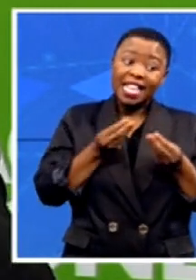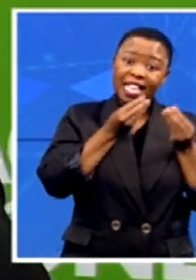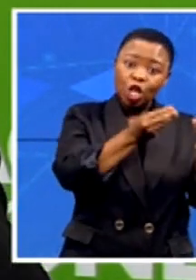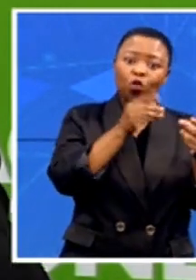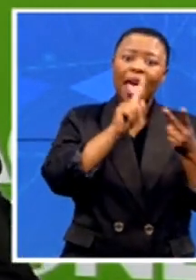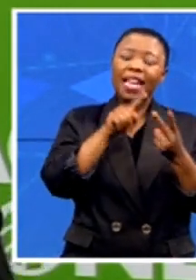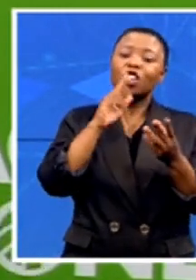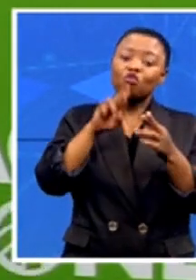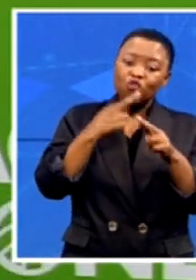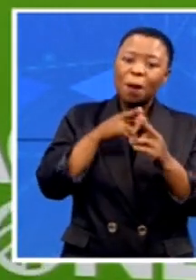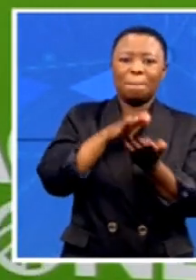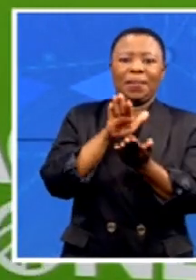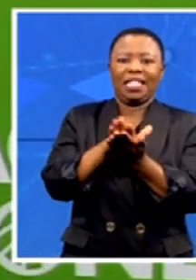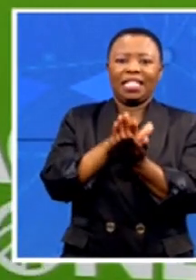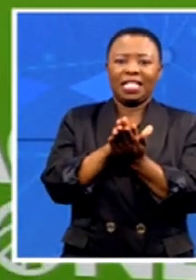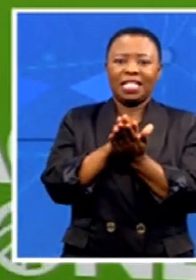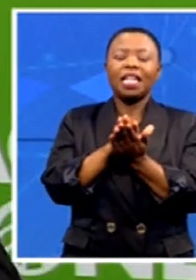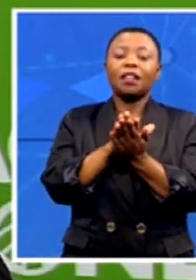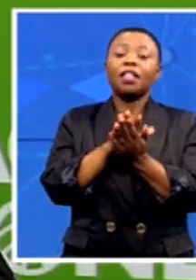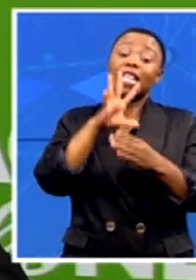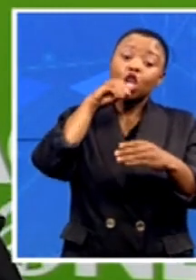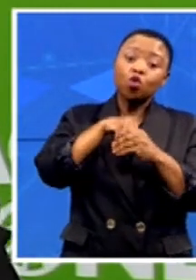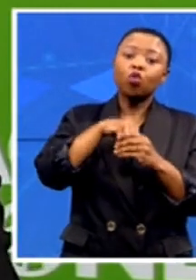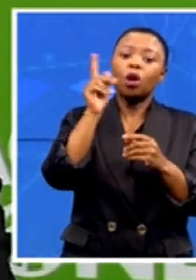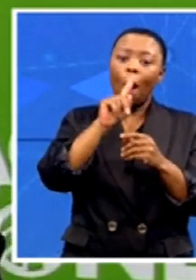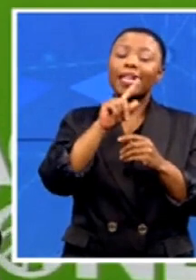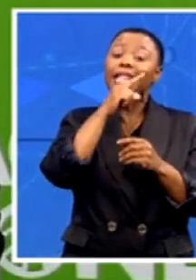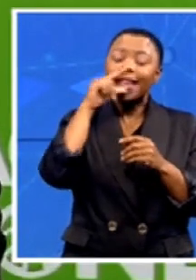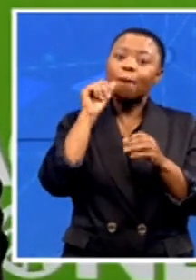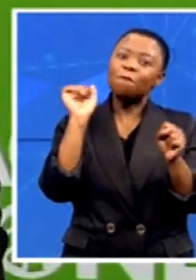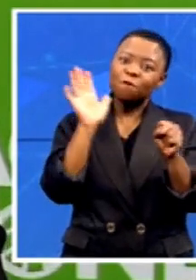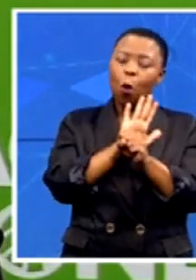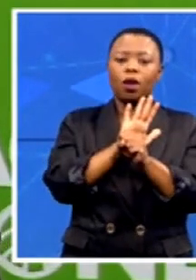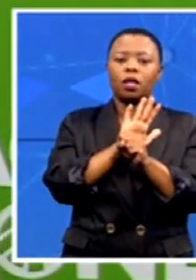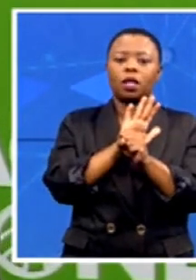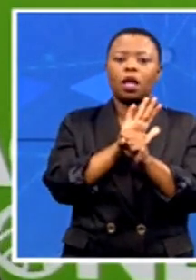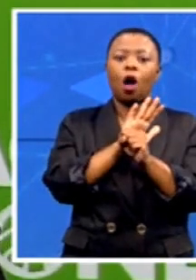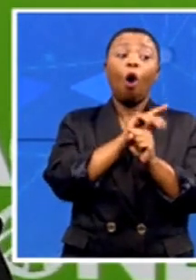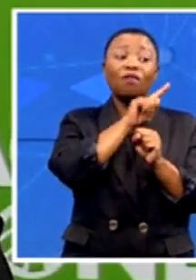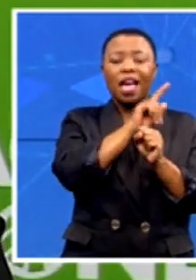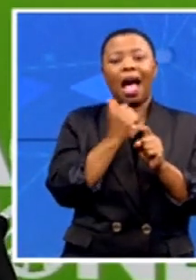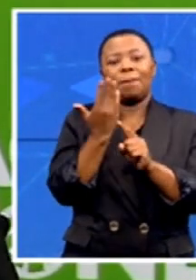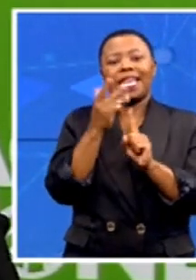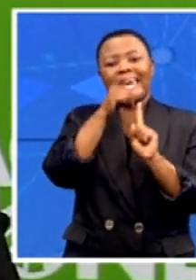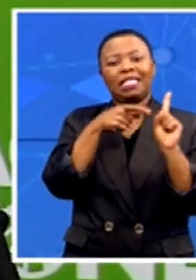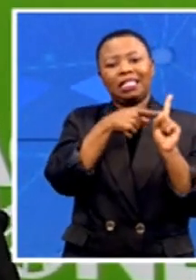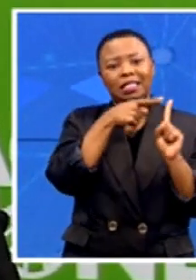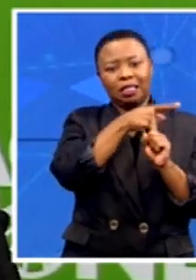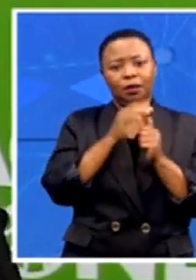full name of the applicant. So that is ostensibly the relief that we are seeking. It's a